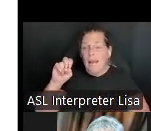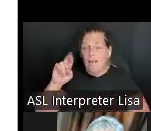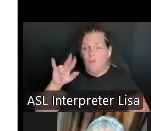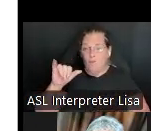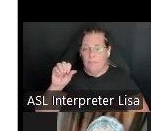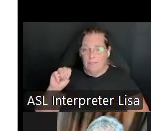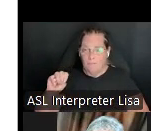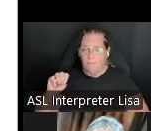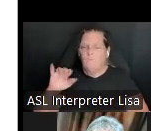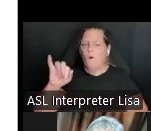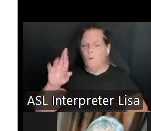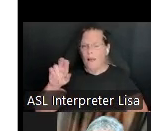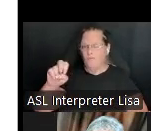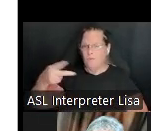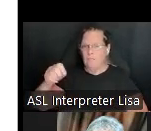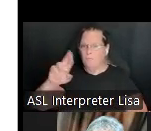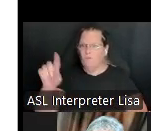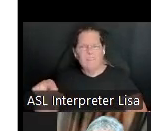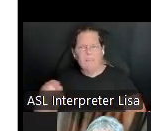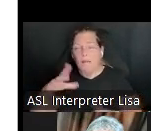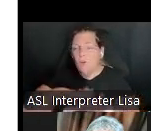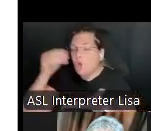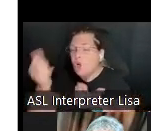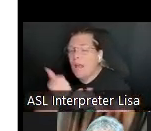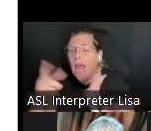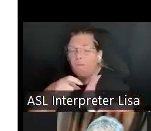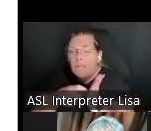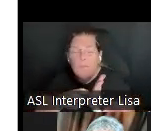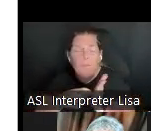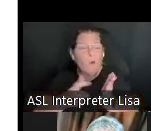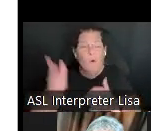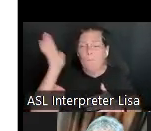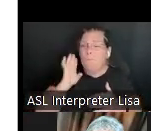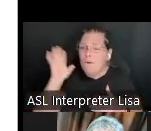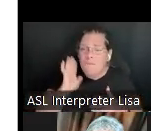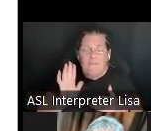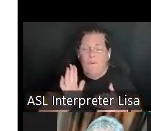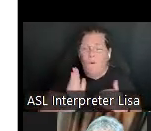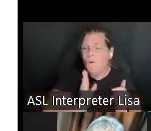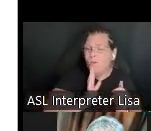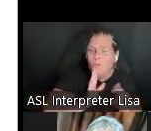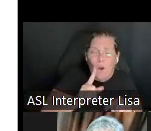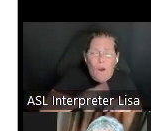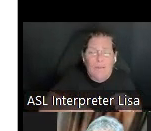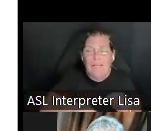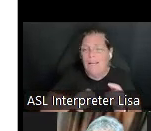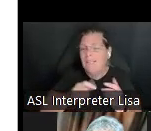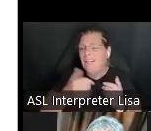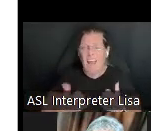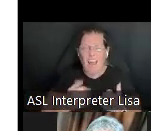to learn everything from scratch, from talking, from writing, and she used to be our job coach, and then